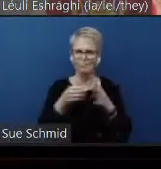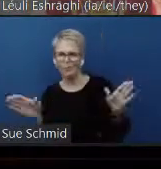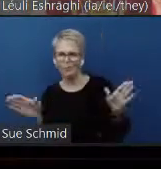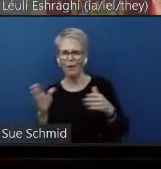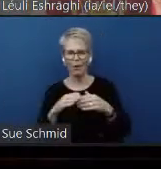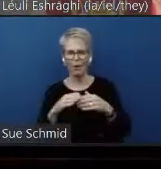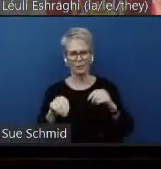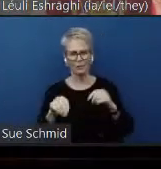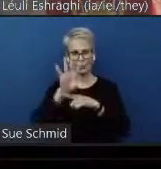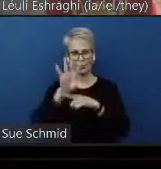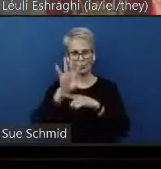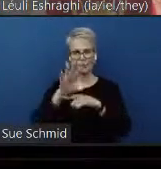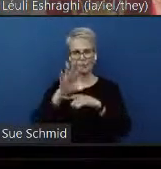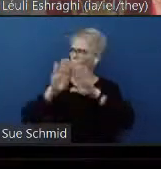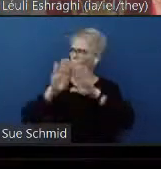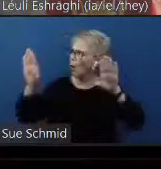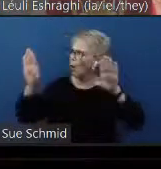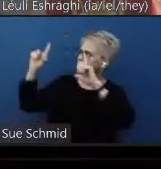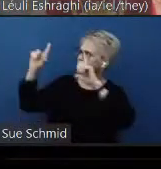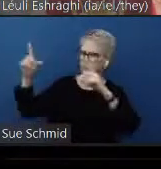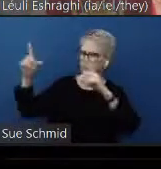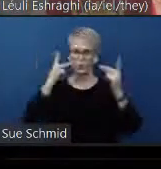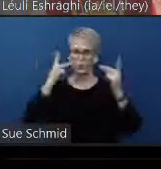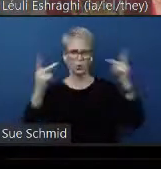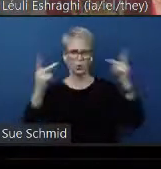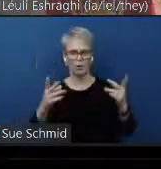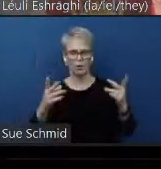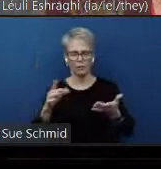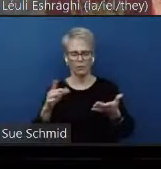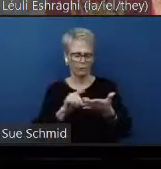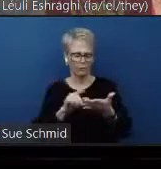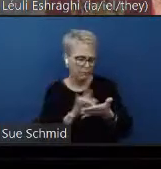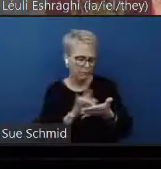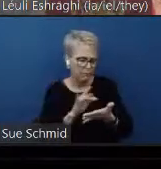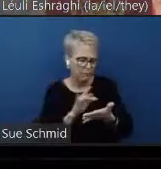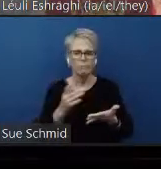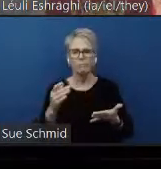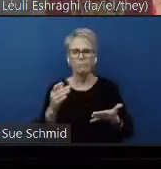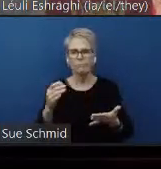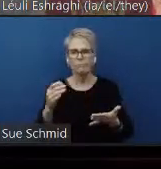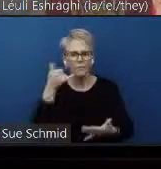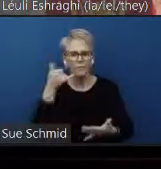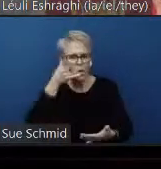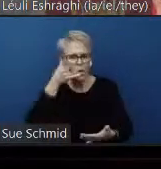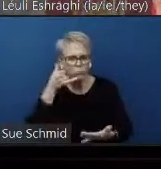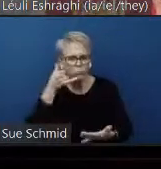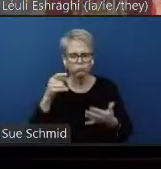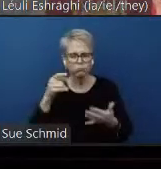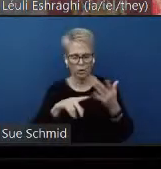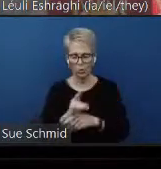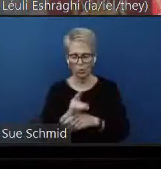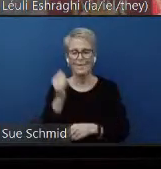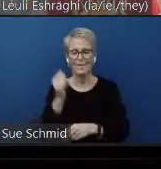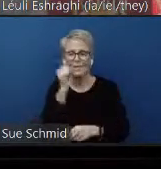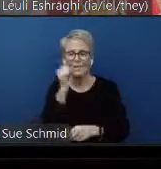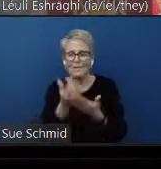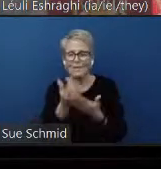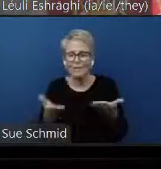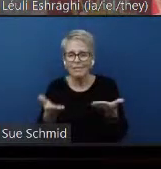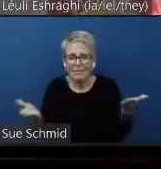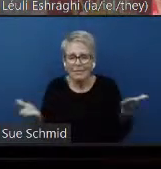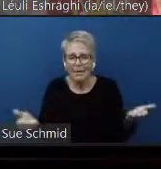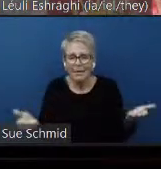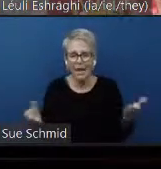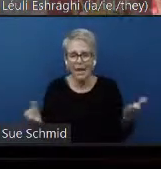on a monitor, a tablet, your smartphone. In using everyday objects and gestures